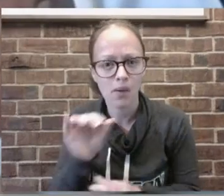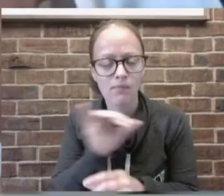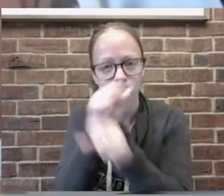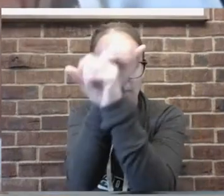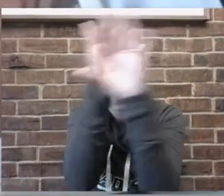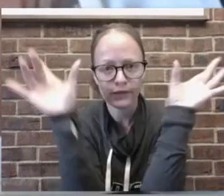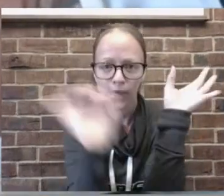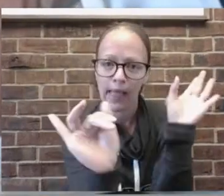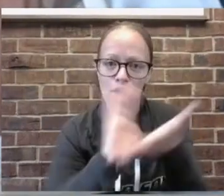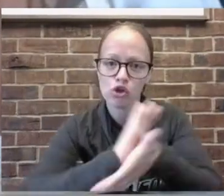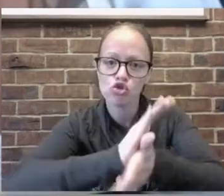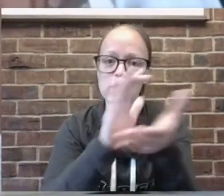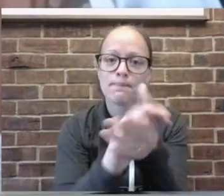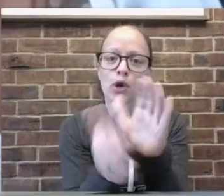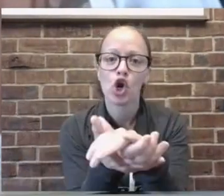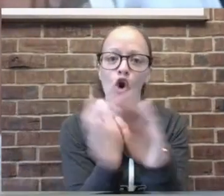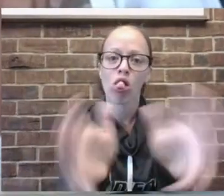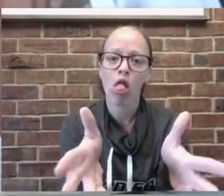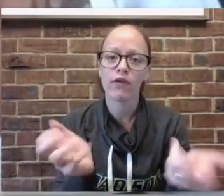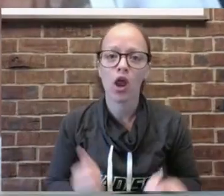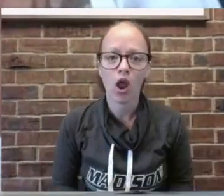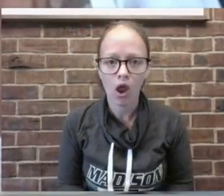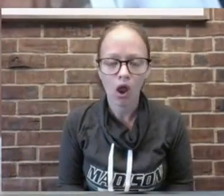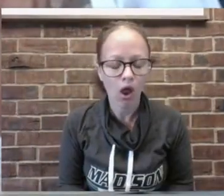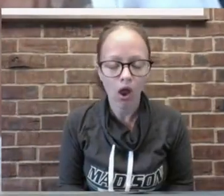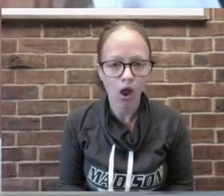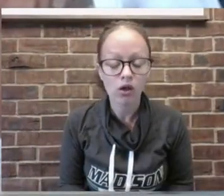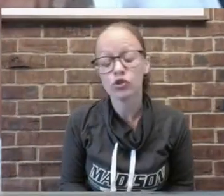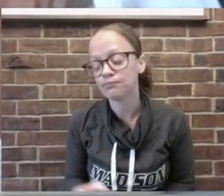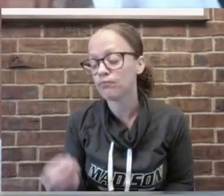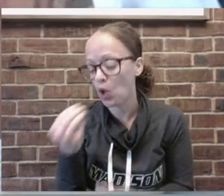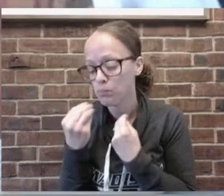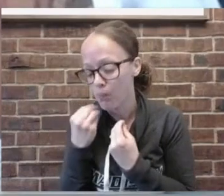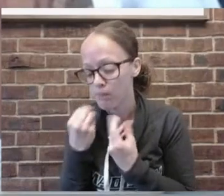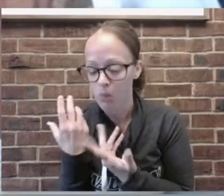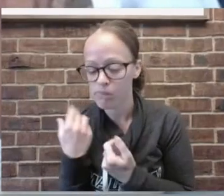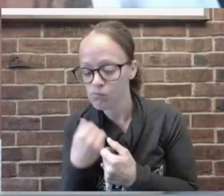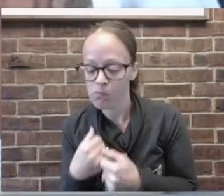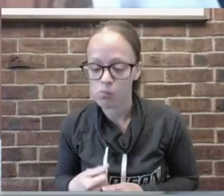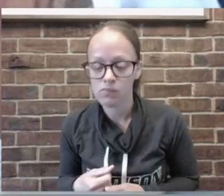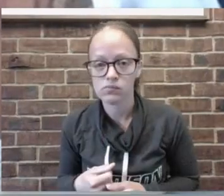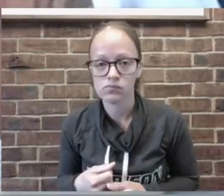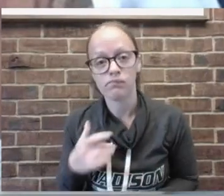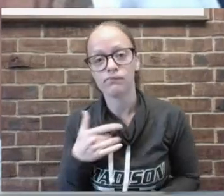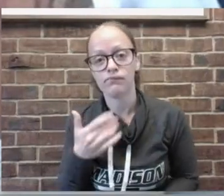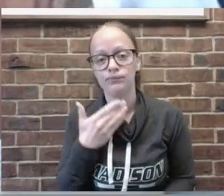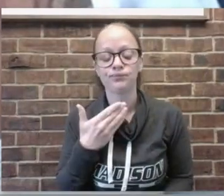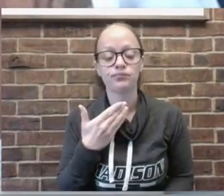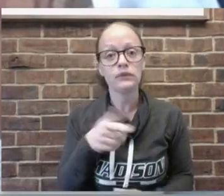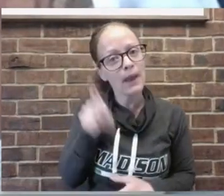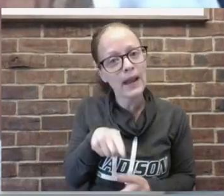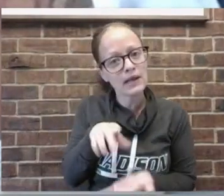I was feeling a little better but I still didn't have my cup of sugar so I went to the next neighbor's house